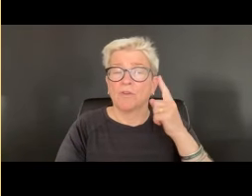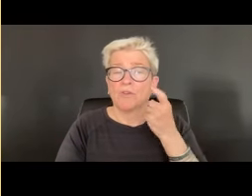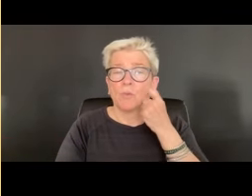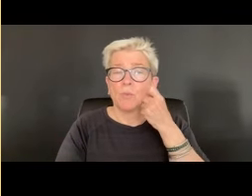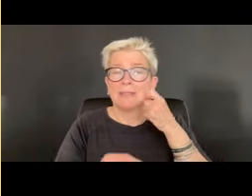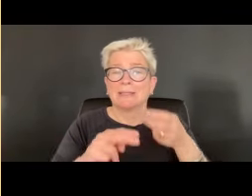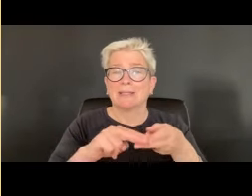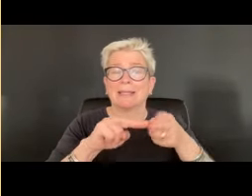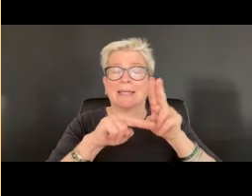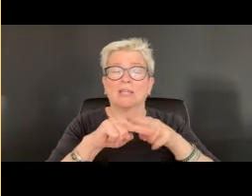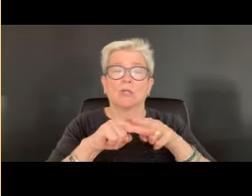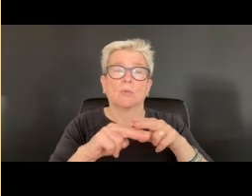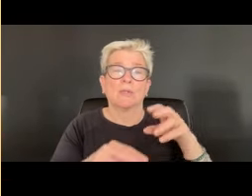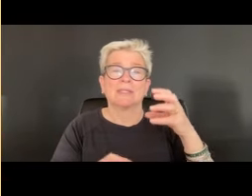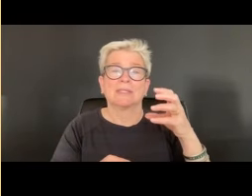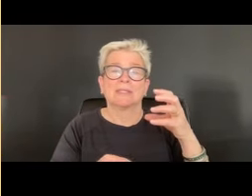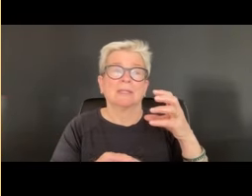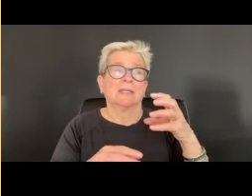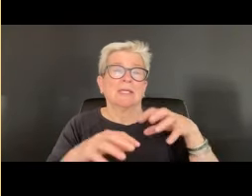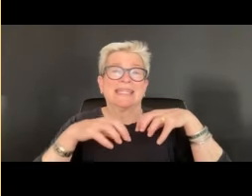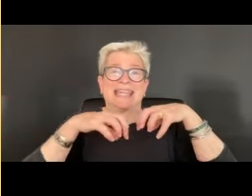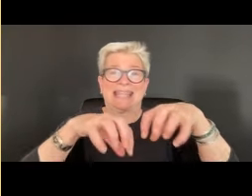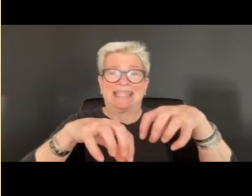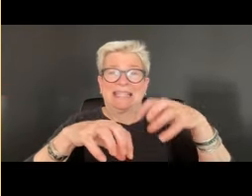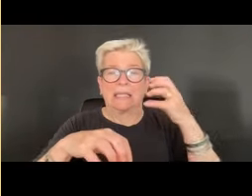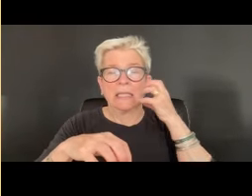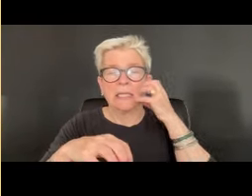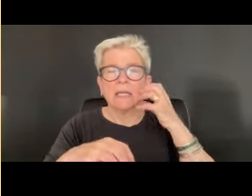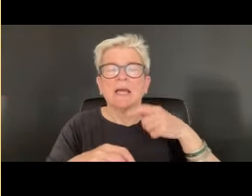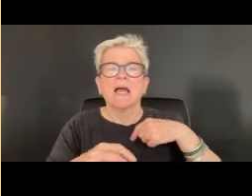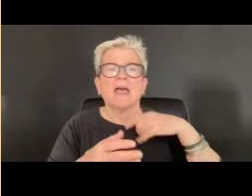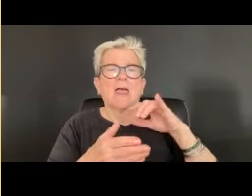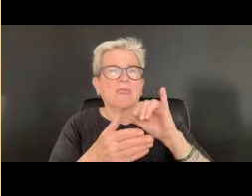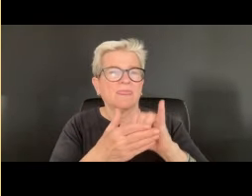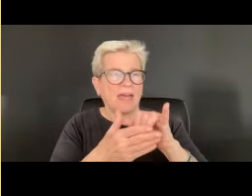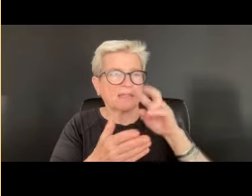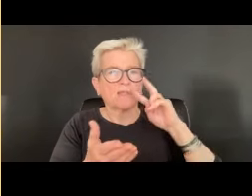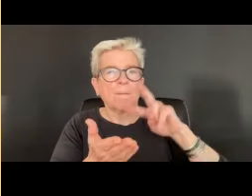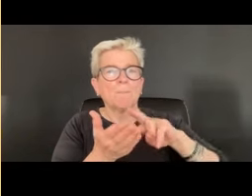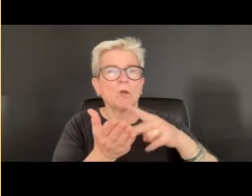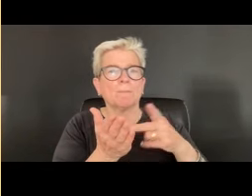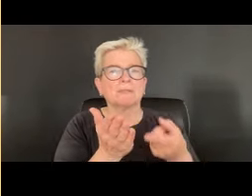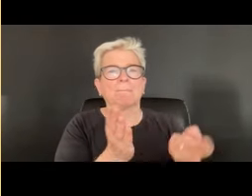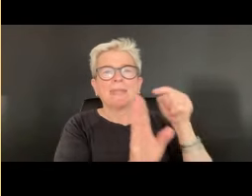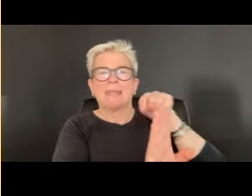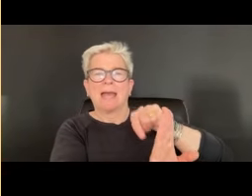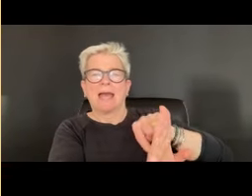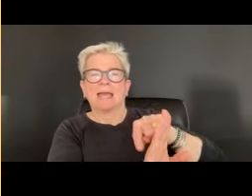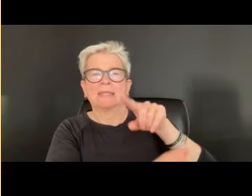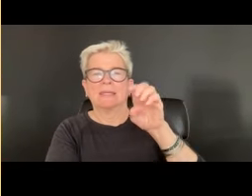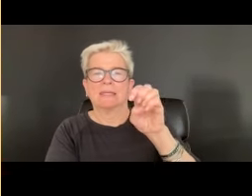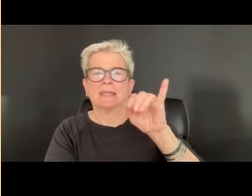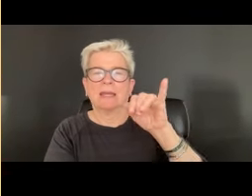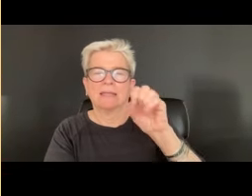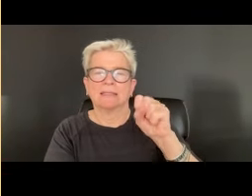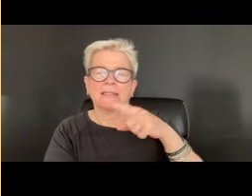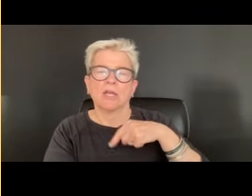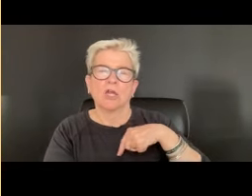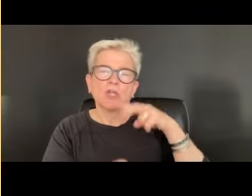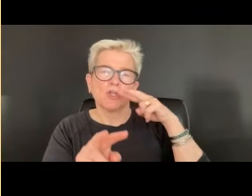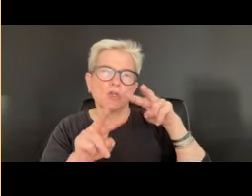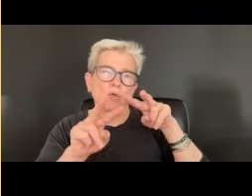density. So yes, that is the purpose of the environmental impact statement. It explicitly looks at potential